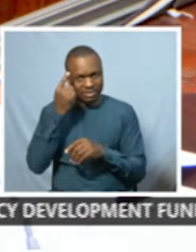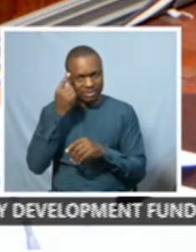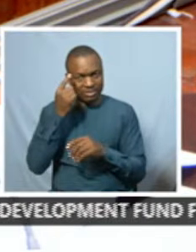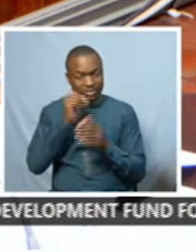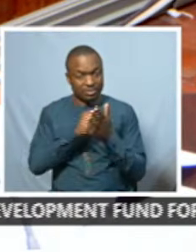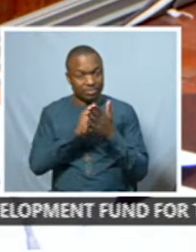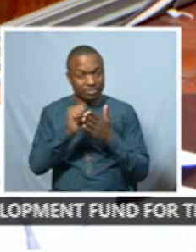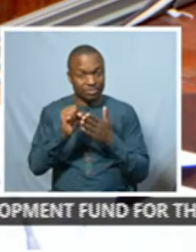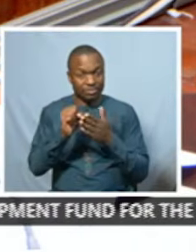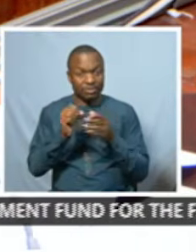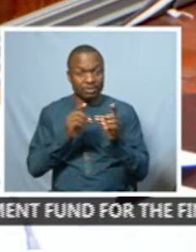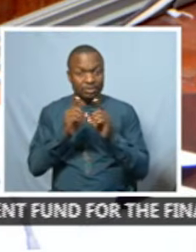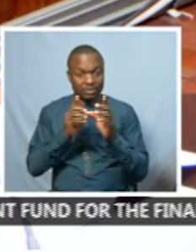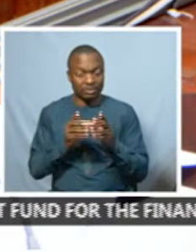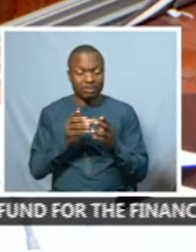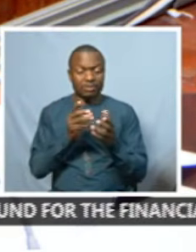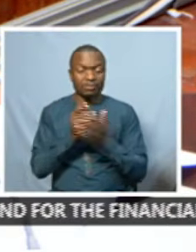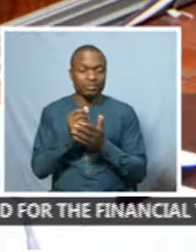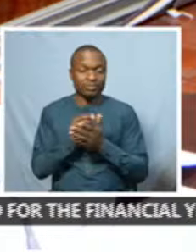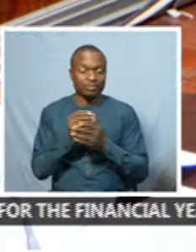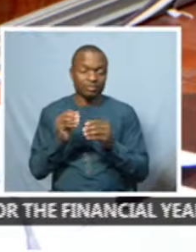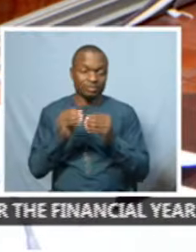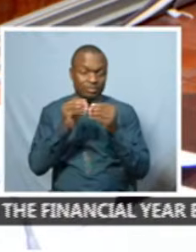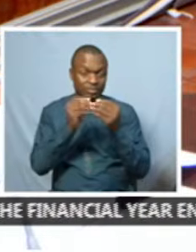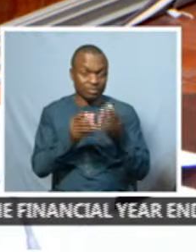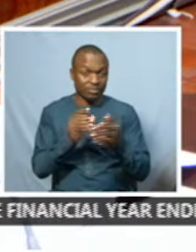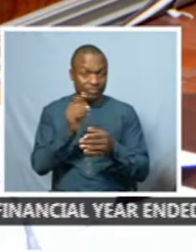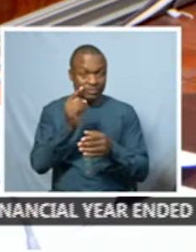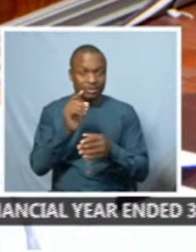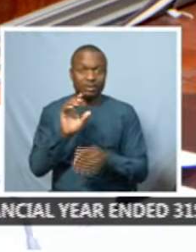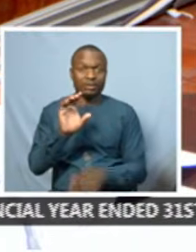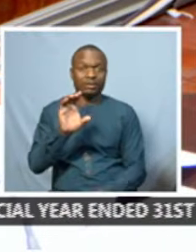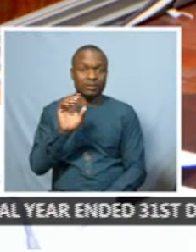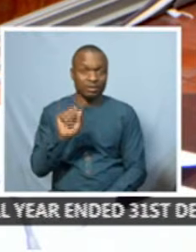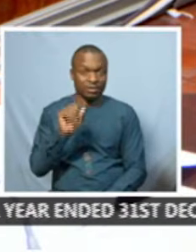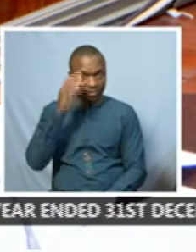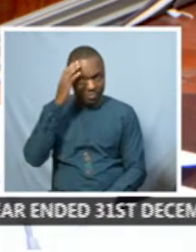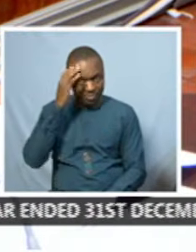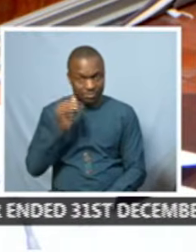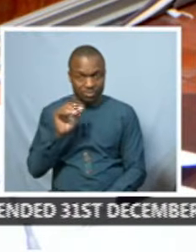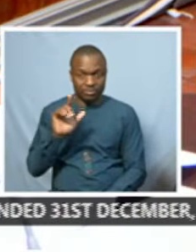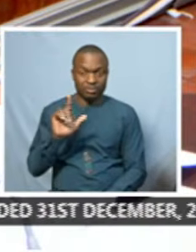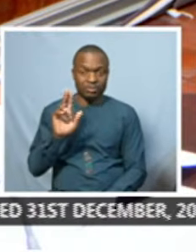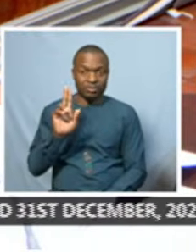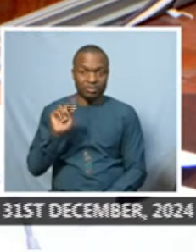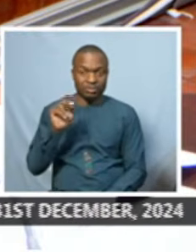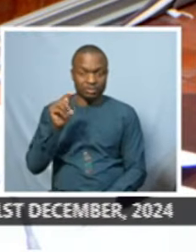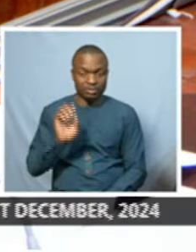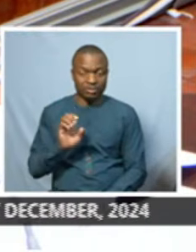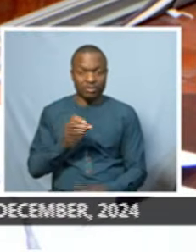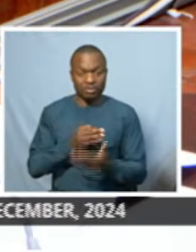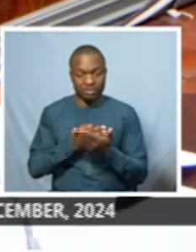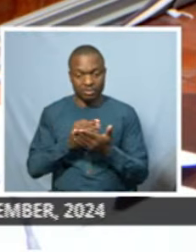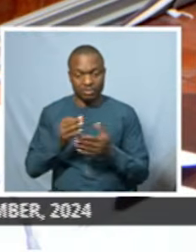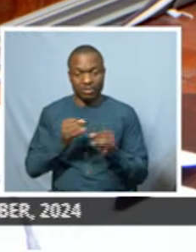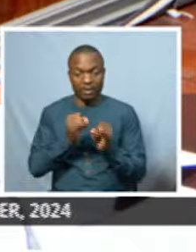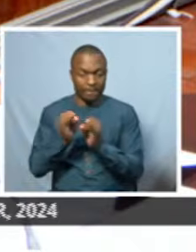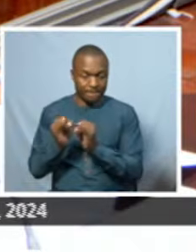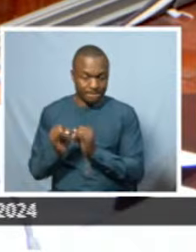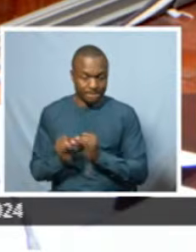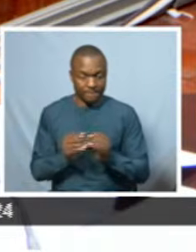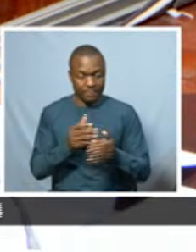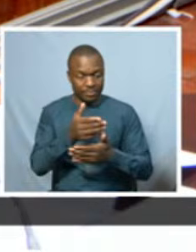come from the Director of Finance. First, CS, why is LUNTE failing to implement these